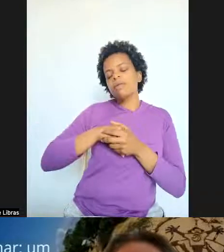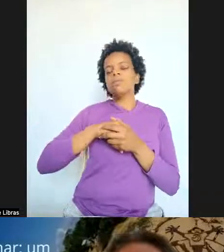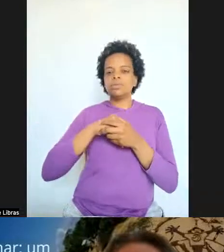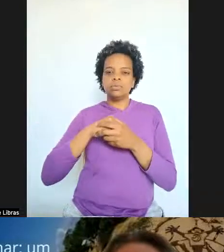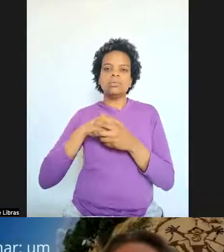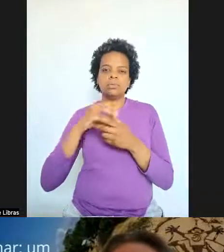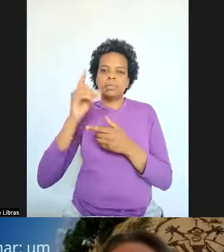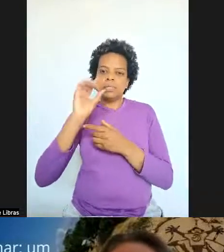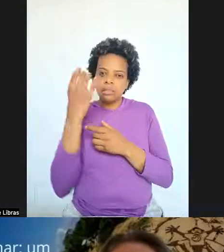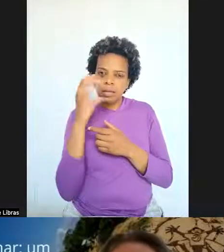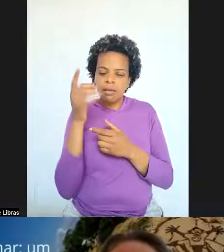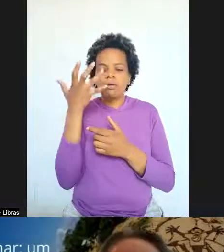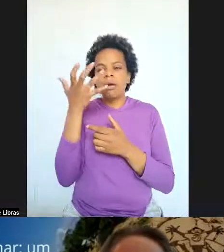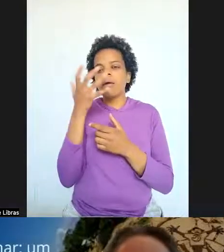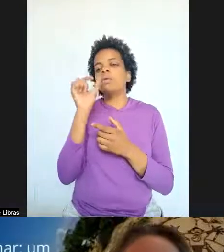science.